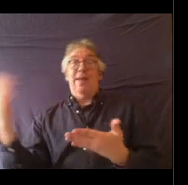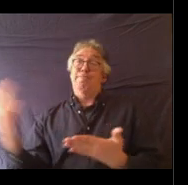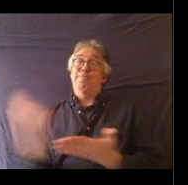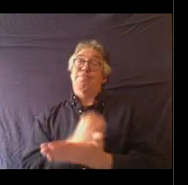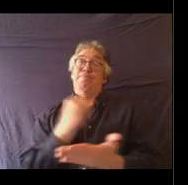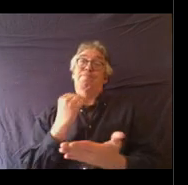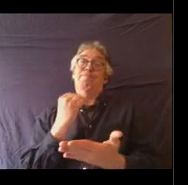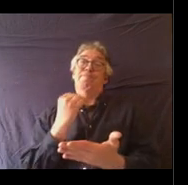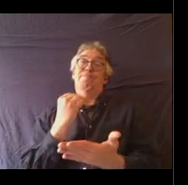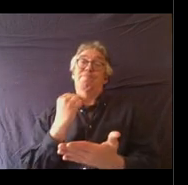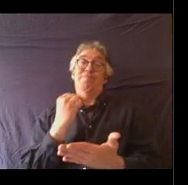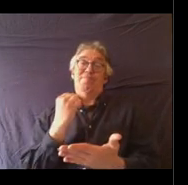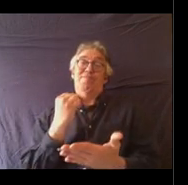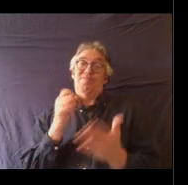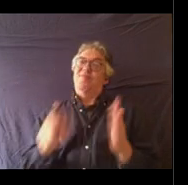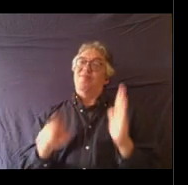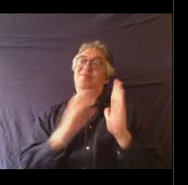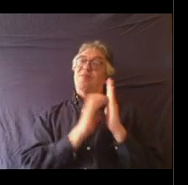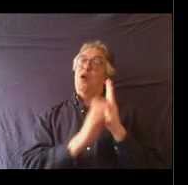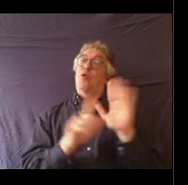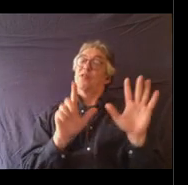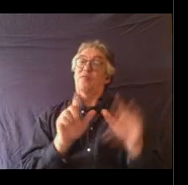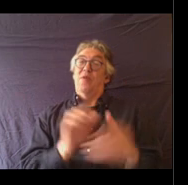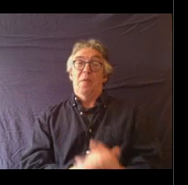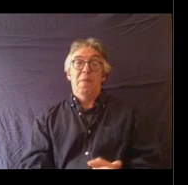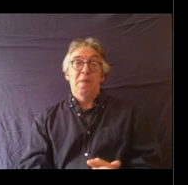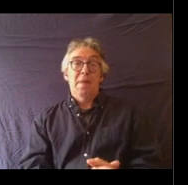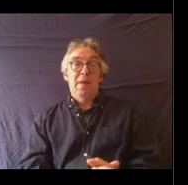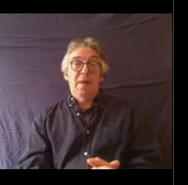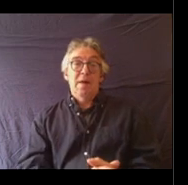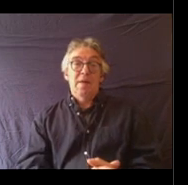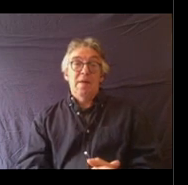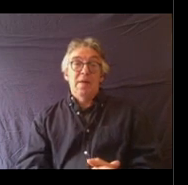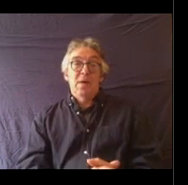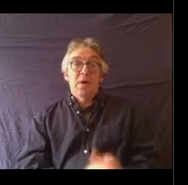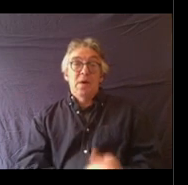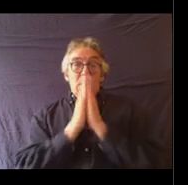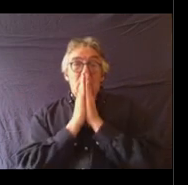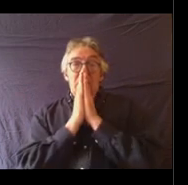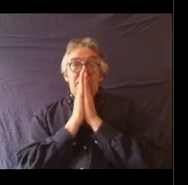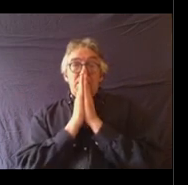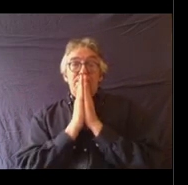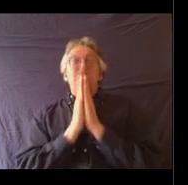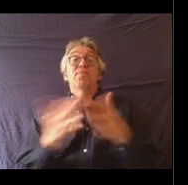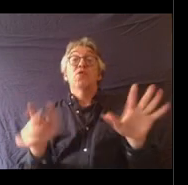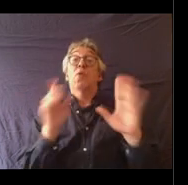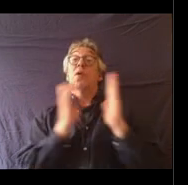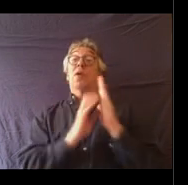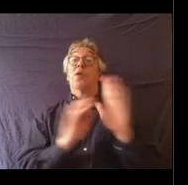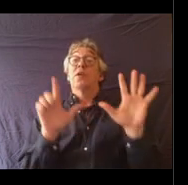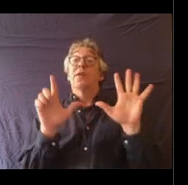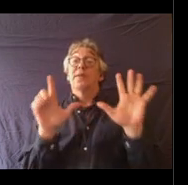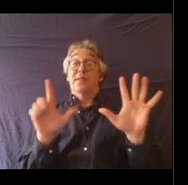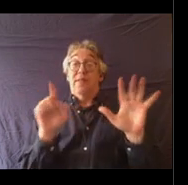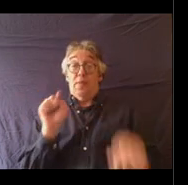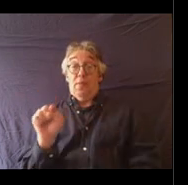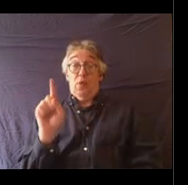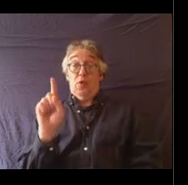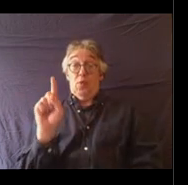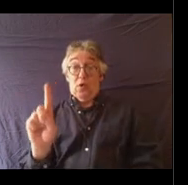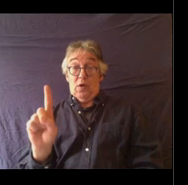these provisions. So going back to the first paragraph of Article 7, what we are